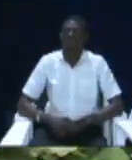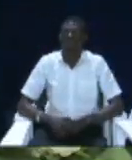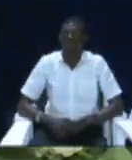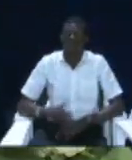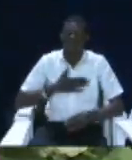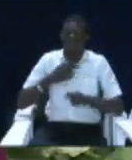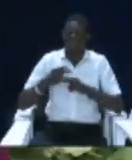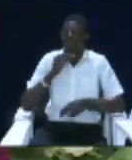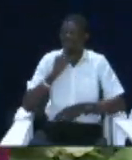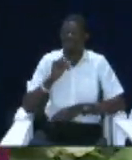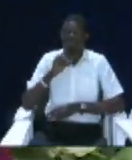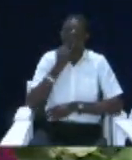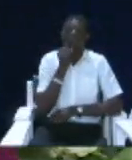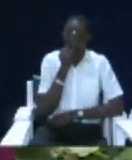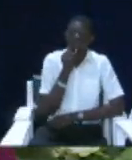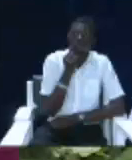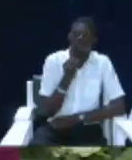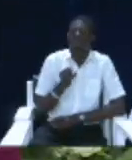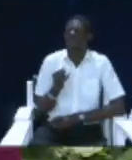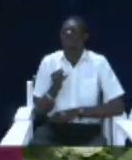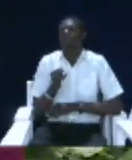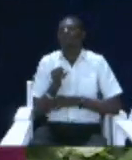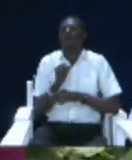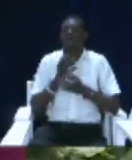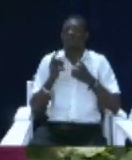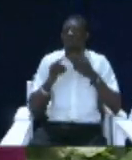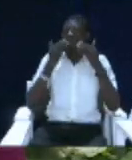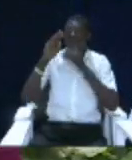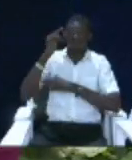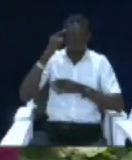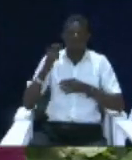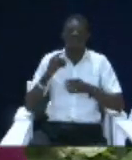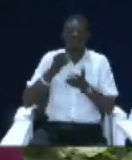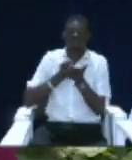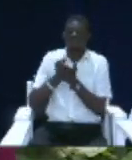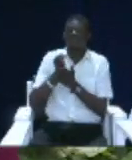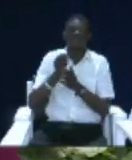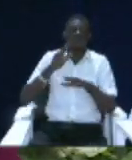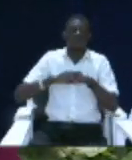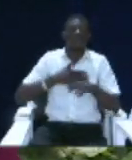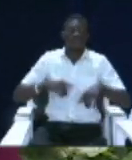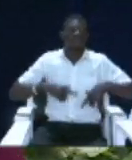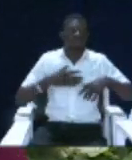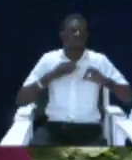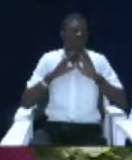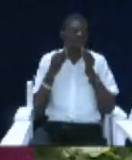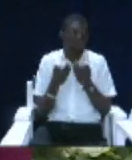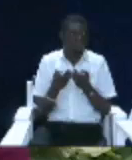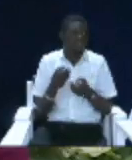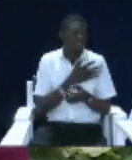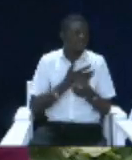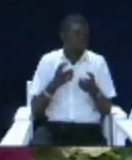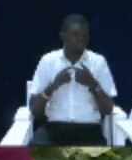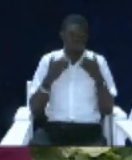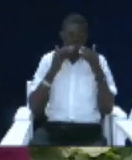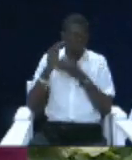My name is Joseph Ikemode. I want to thank God for his faithfulness over my life and that of my family. I want to